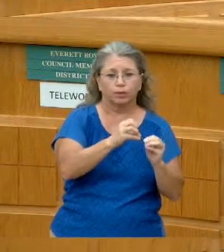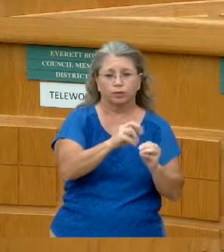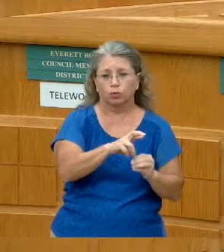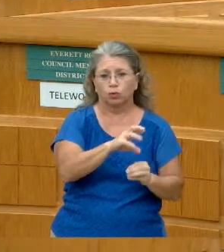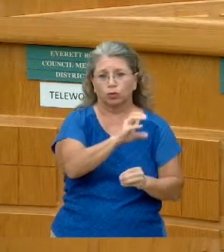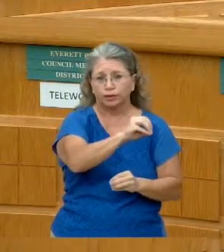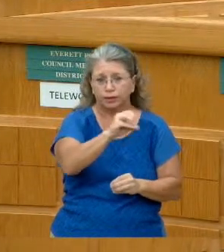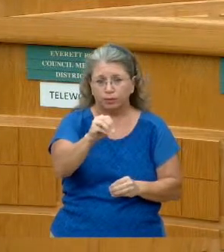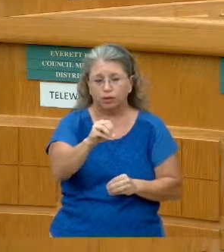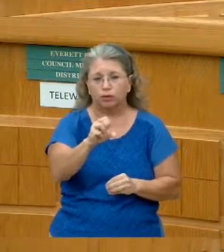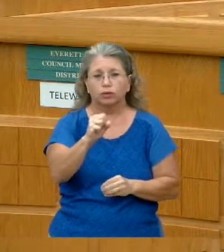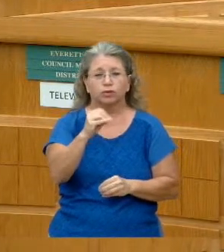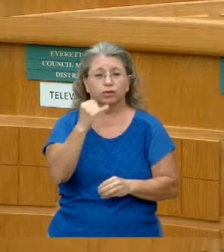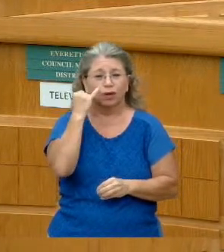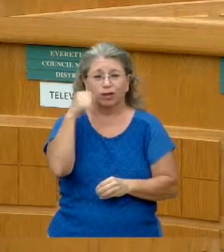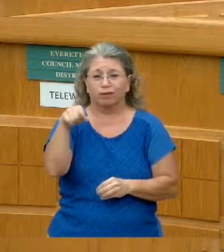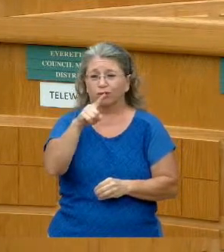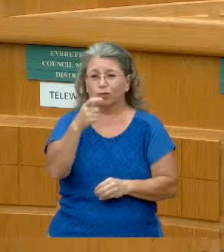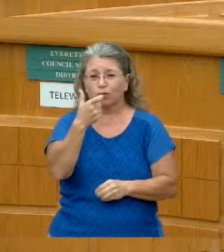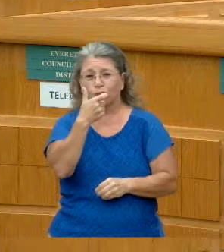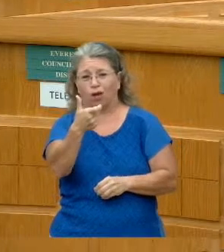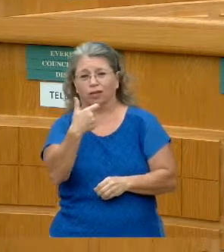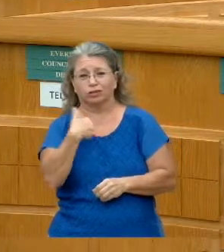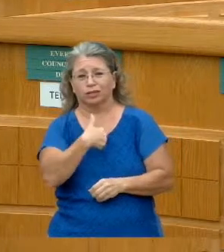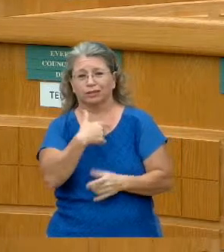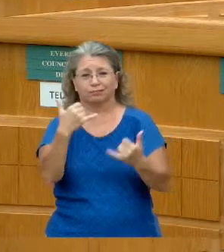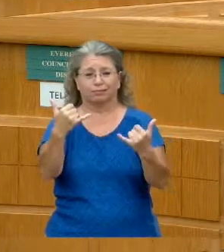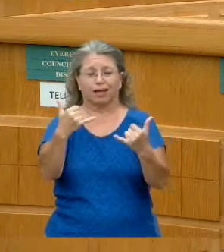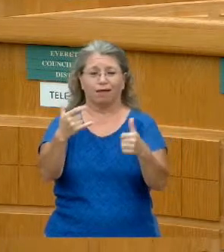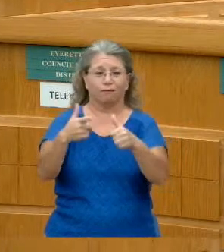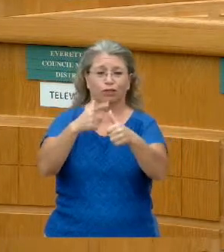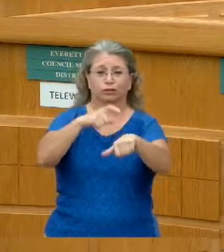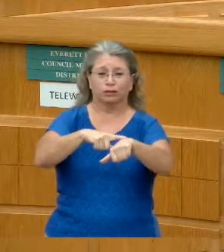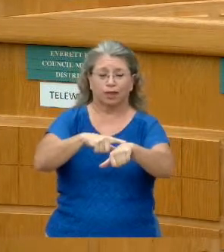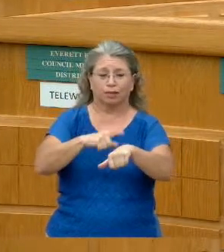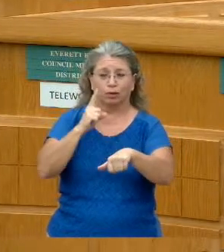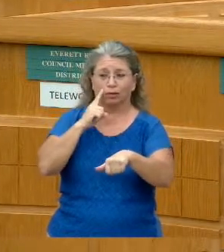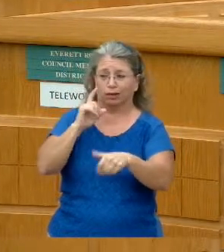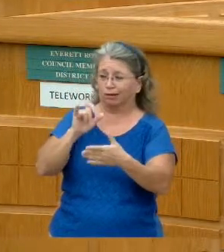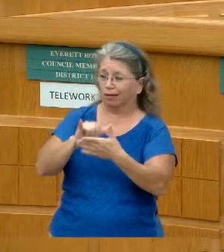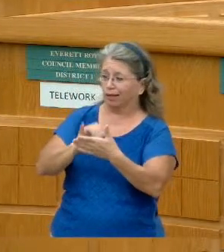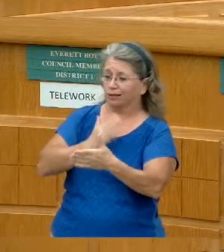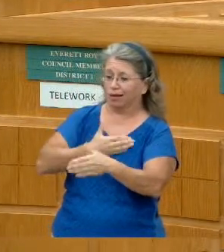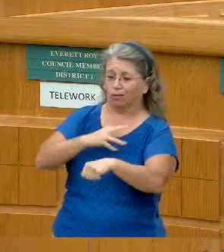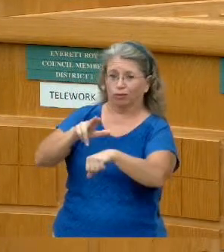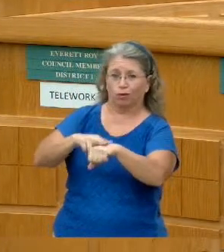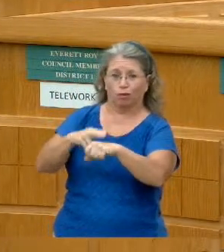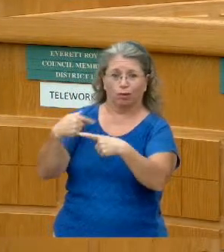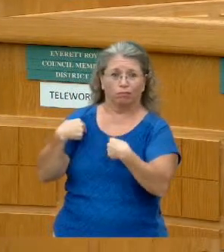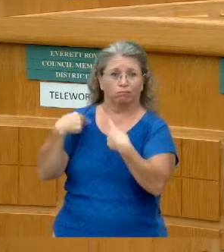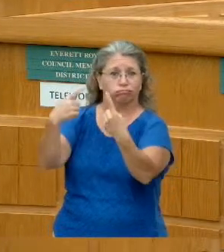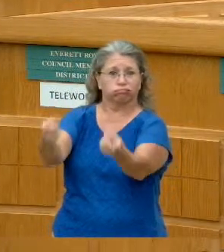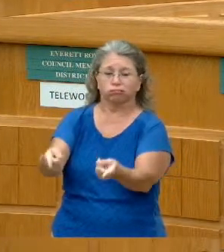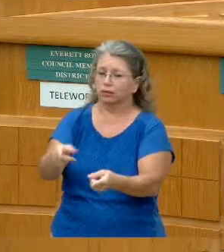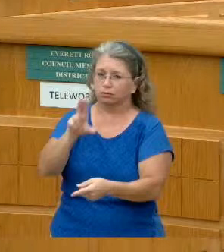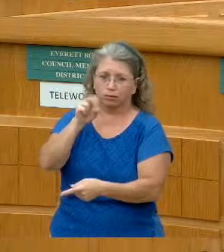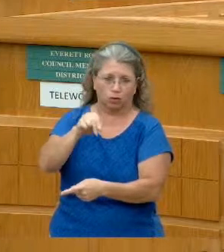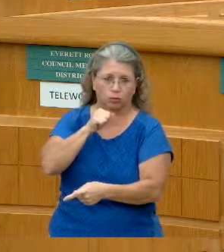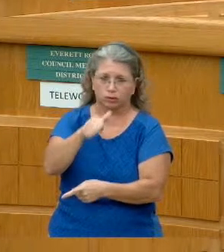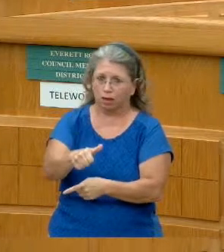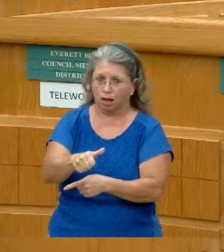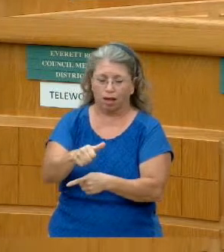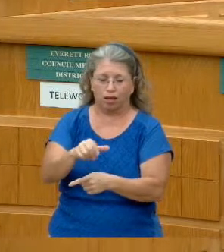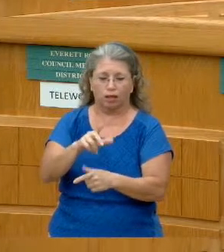if somebody's joining in now thinking this may be normal or business as usual, it's not. And when we first